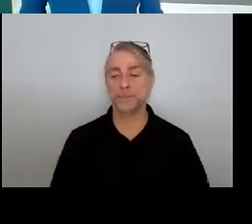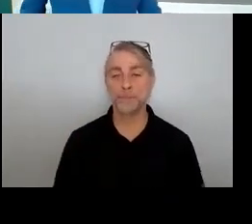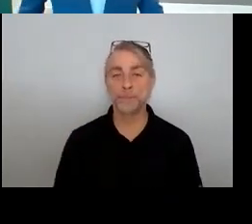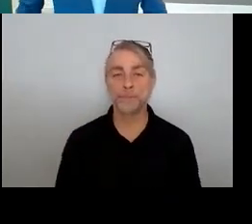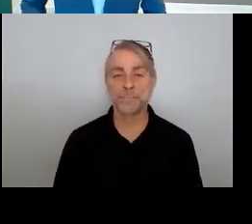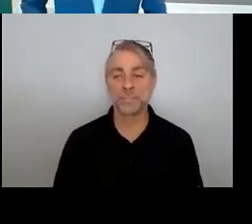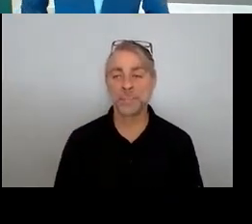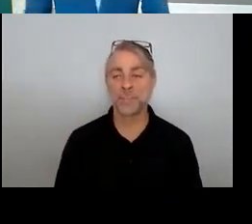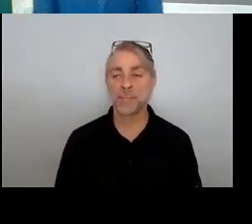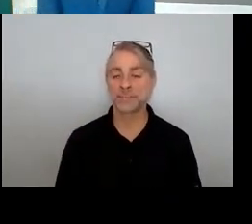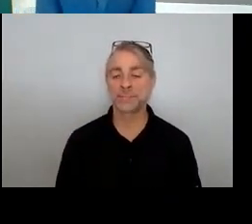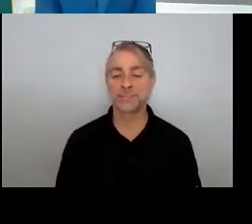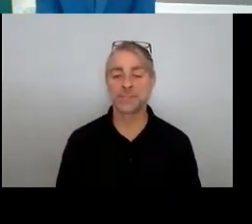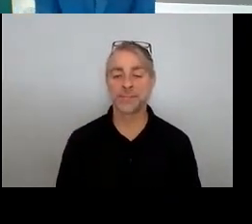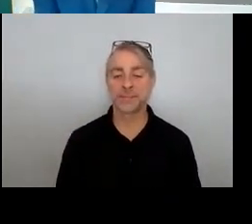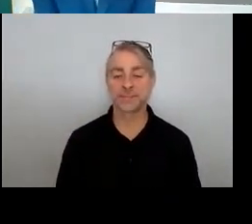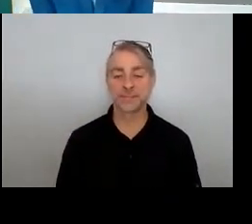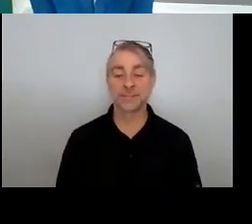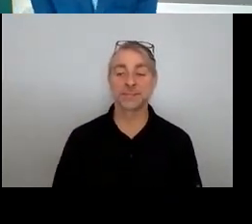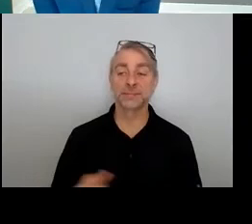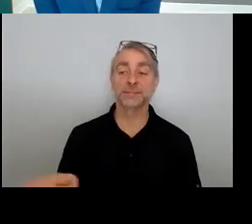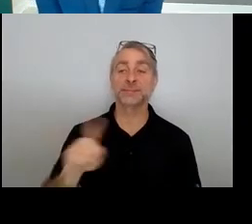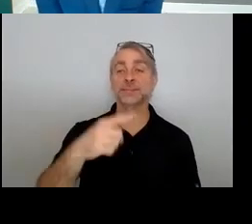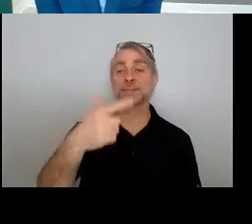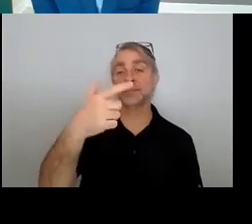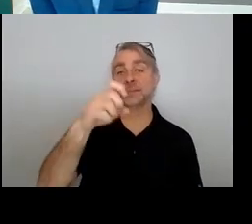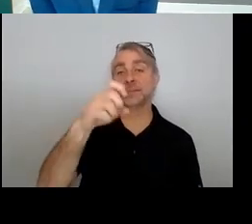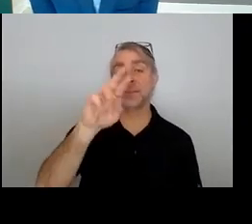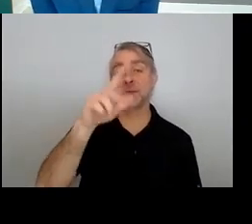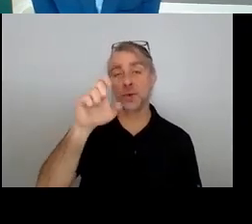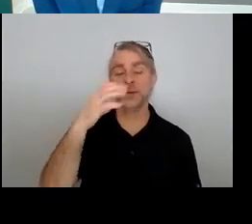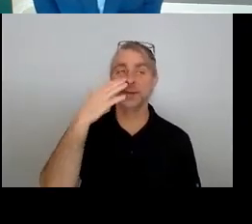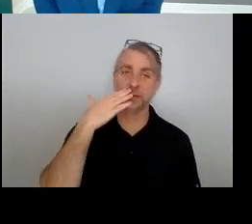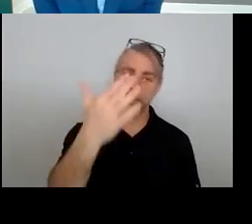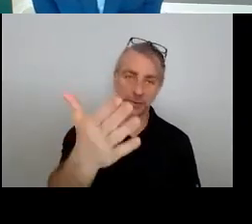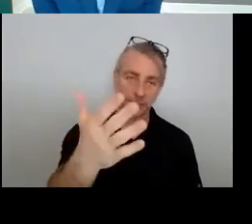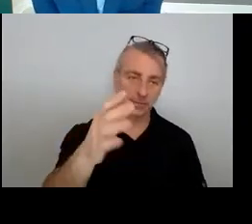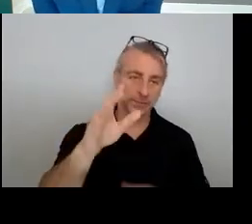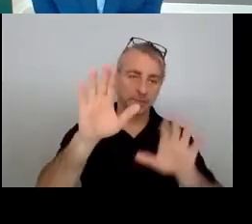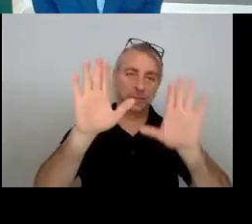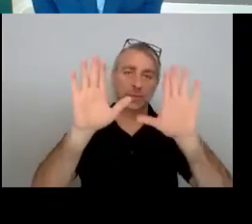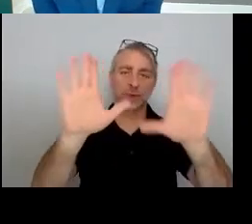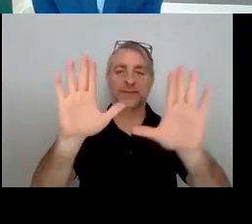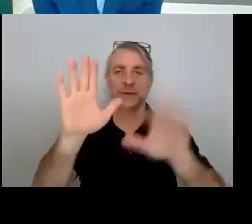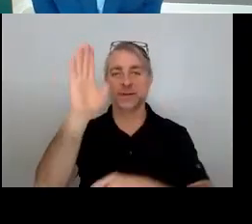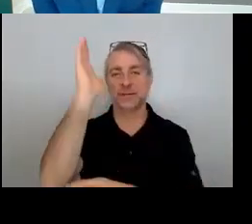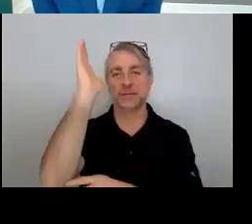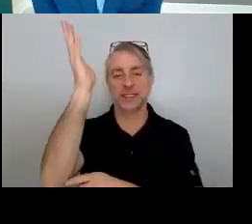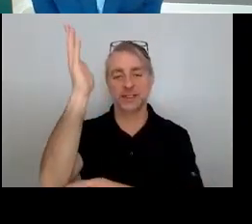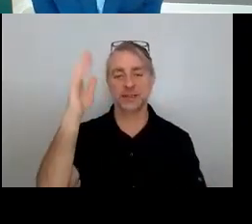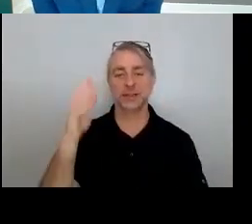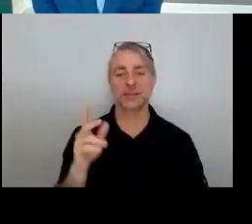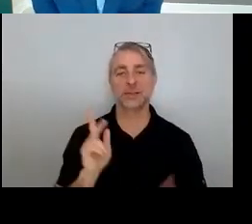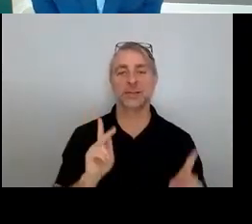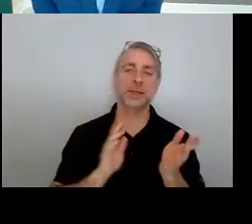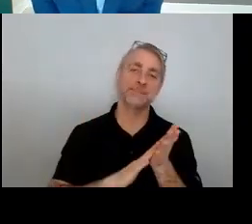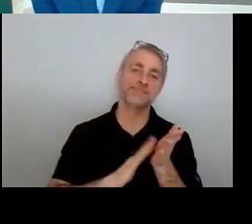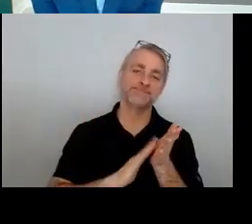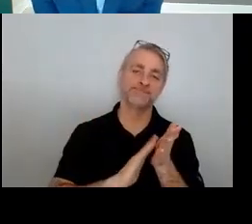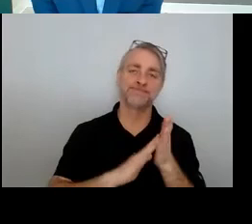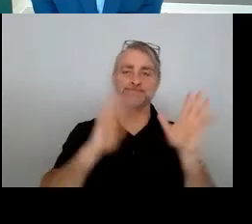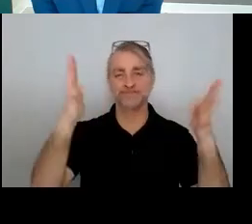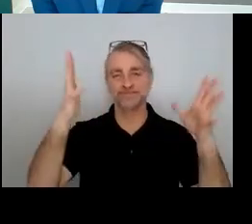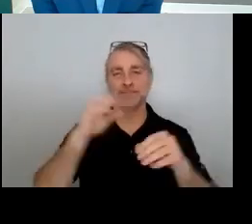All right. Thank you so much, Josh. Excellent presentation. And you're getting all kinds of accolades between the chat and the